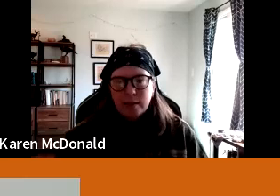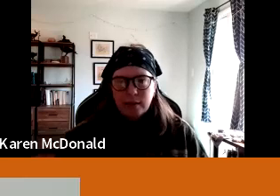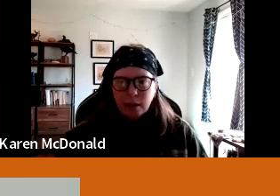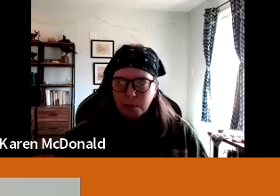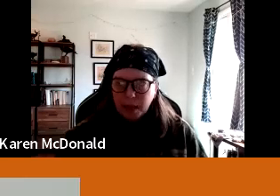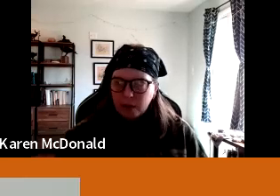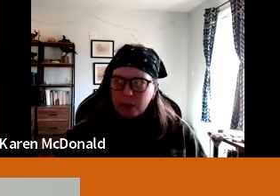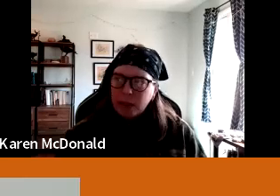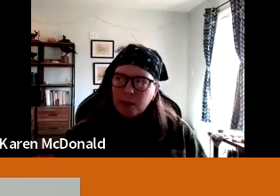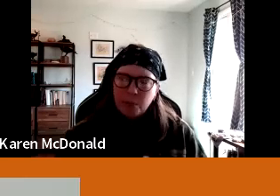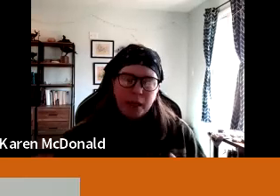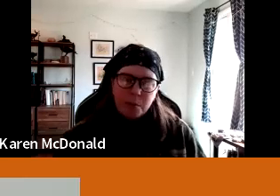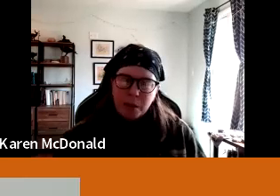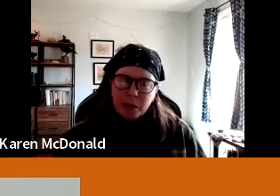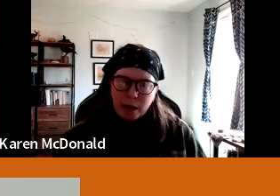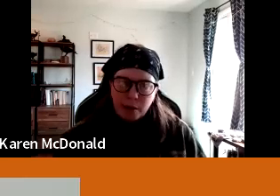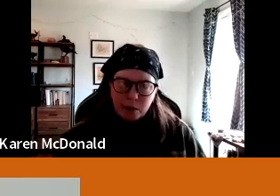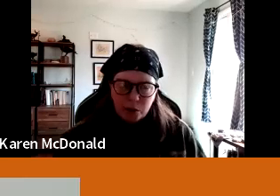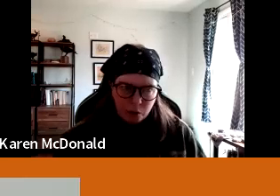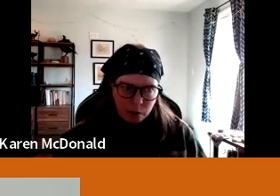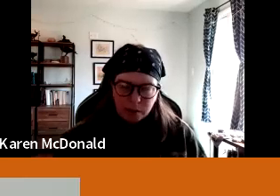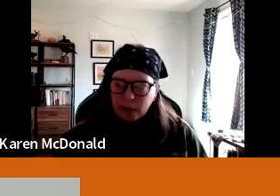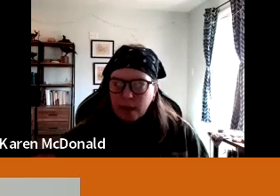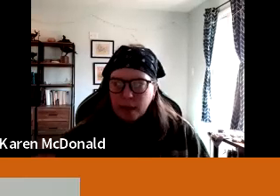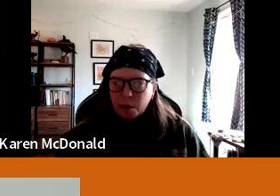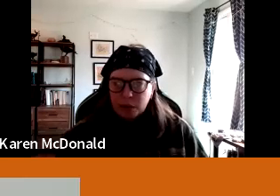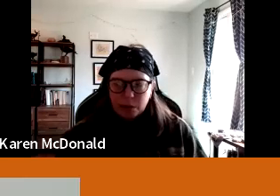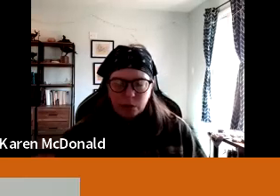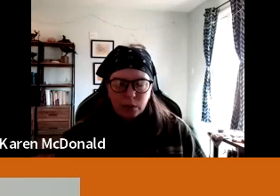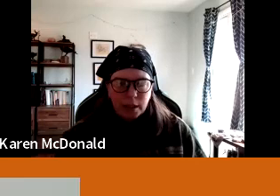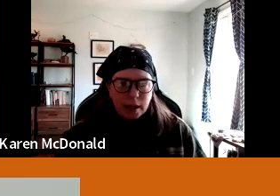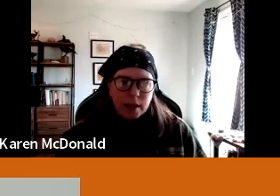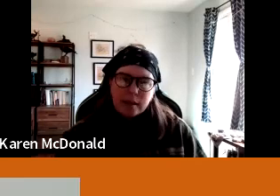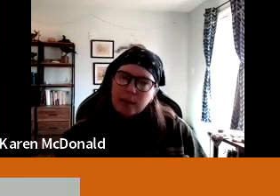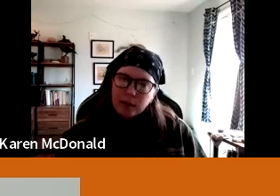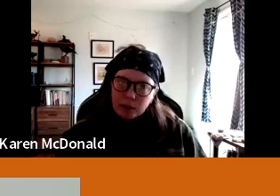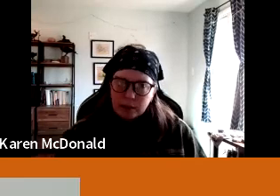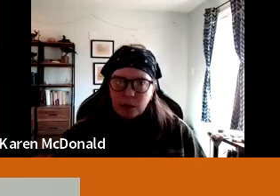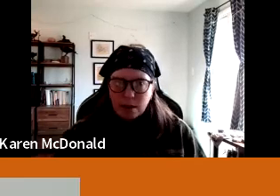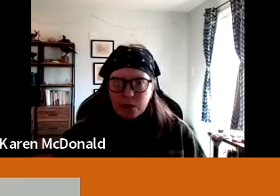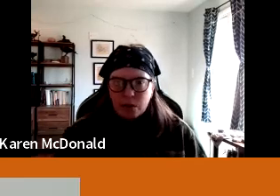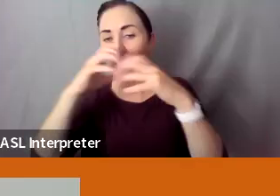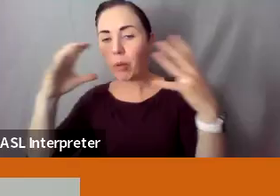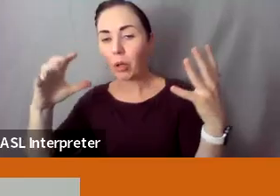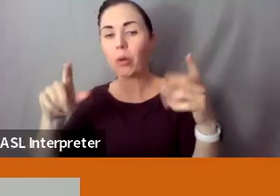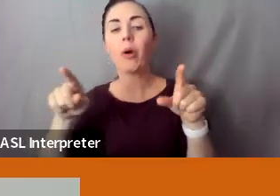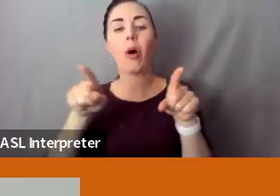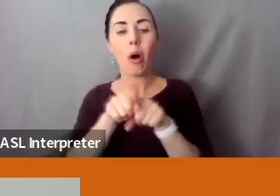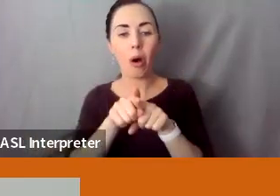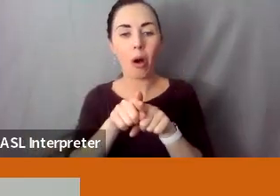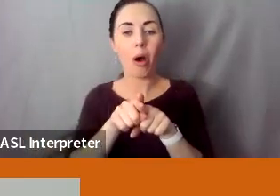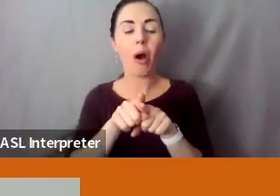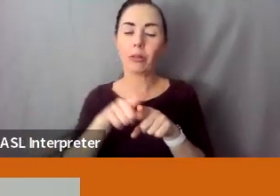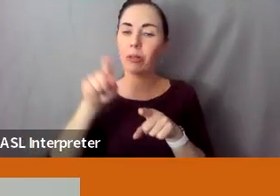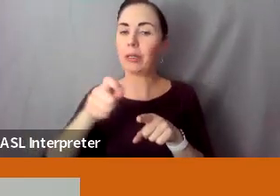yeast, a bottle, and your bottle may be round or square, a balloon, and eventually we'll also need some warm water